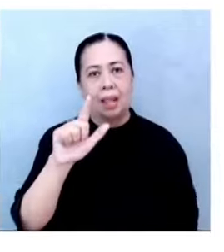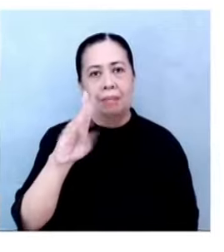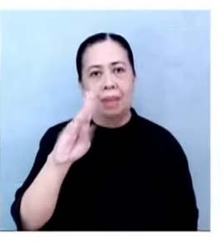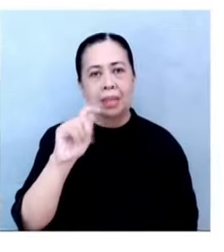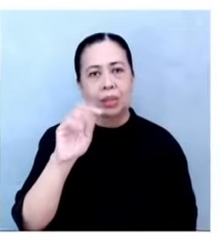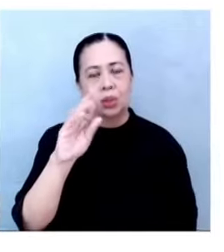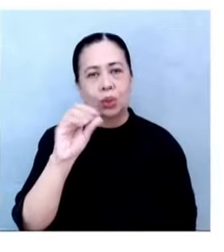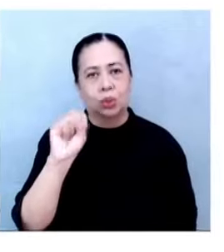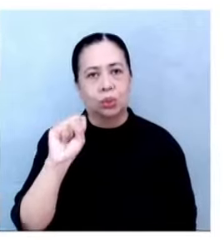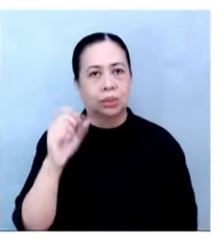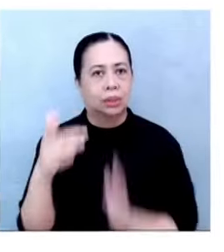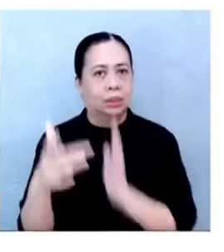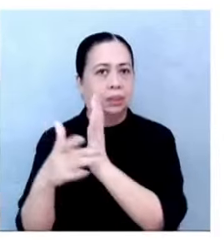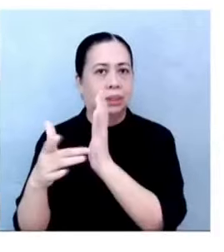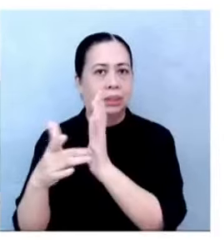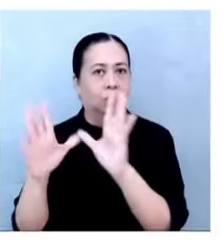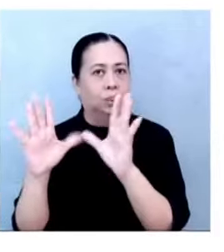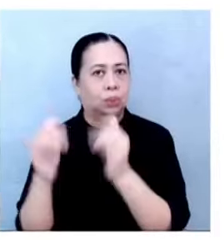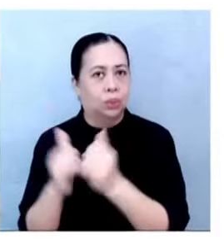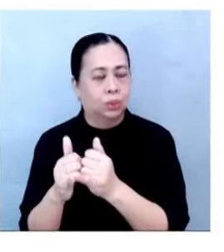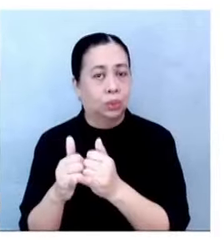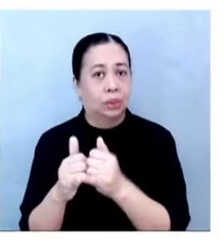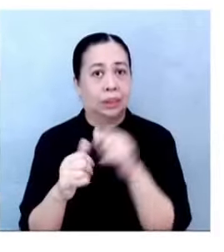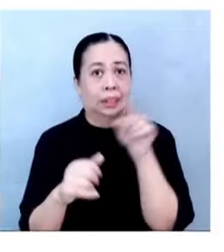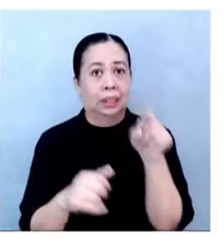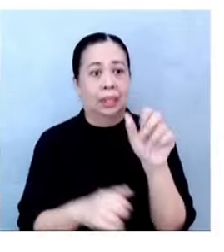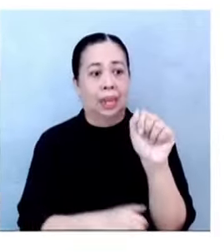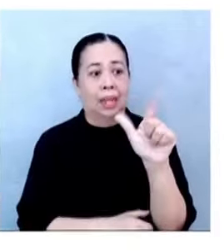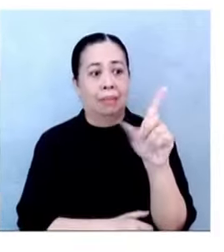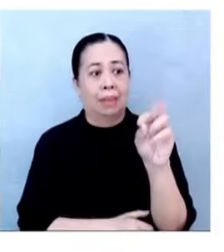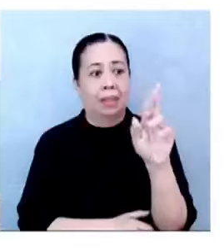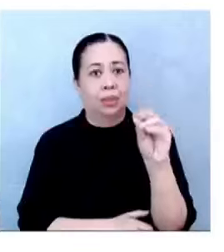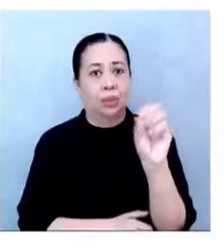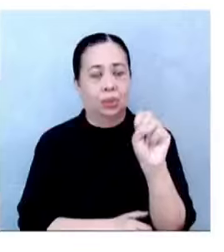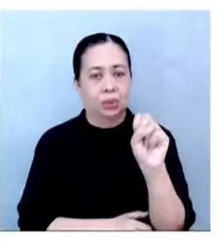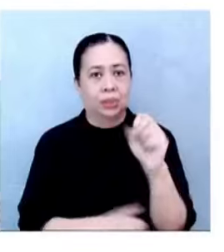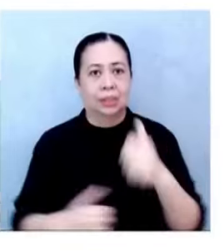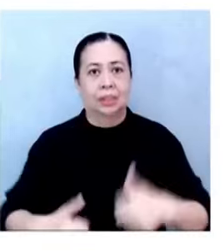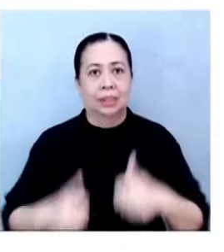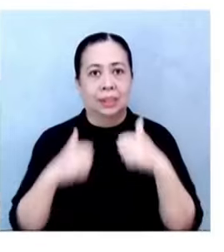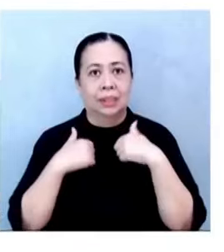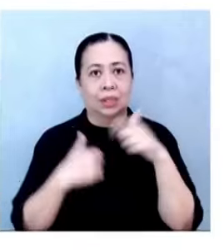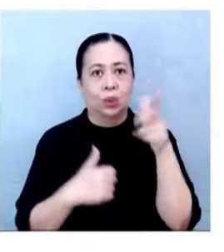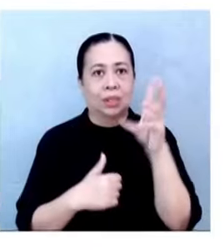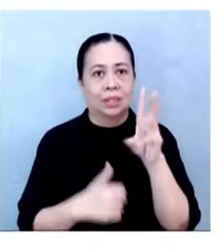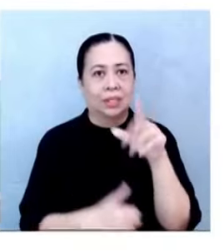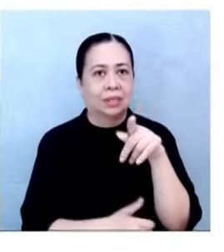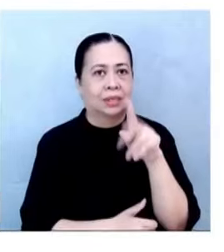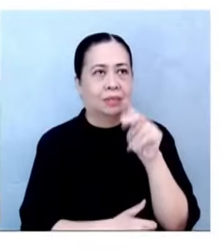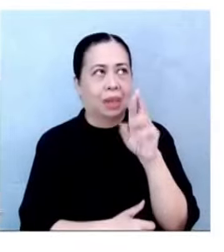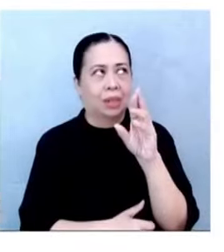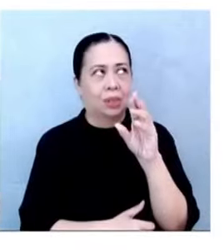Technologies Corporation. And it so happened that Albatross has an address in number 26 Pine Road, Pine Street